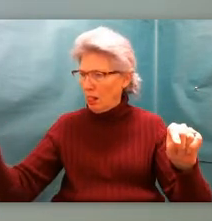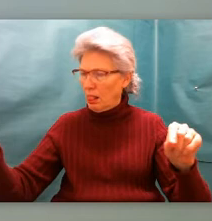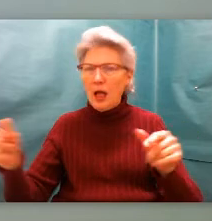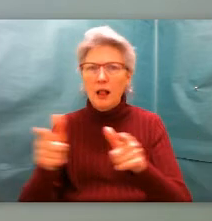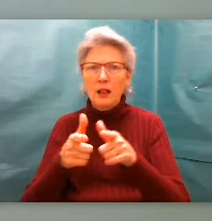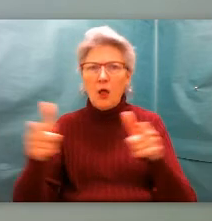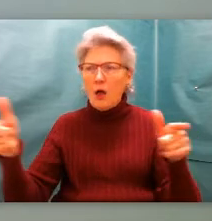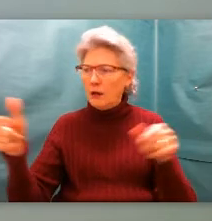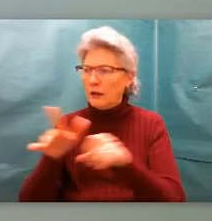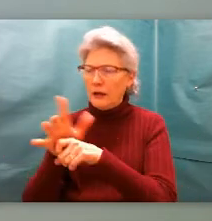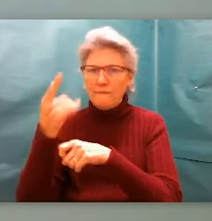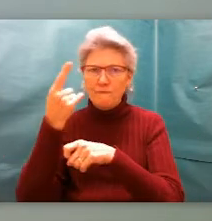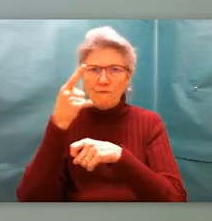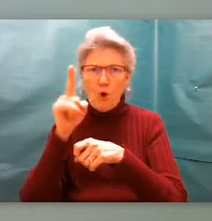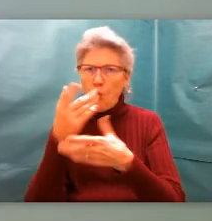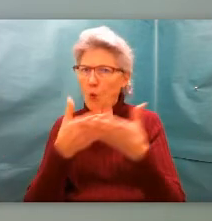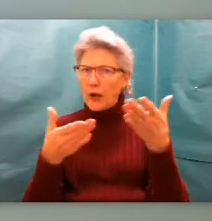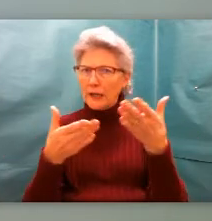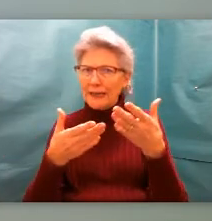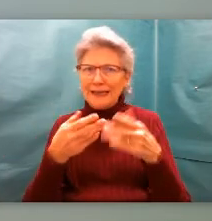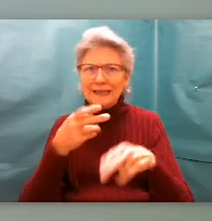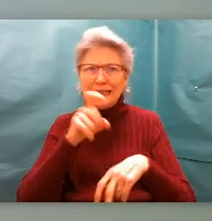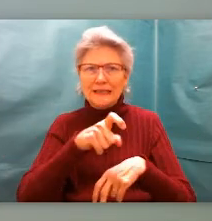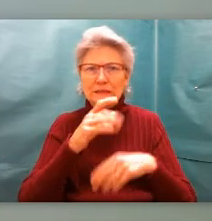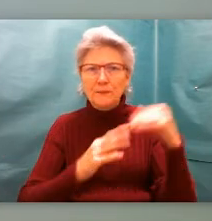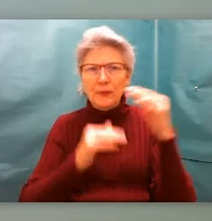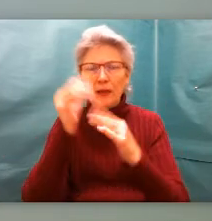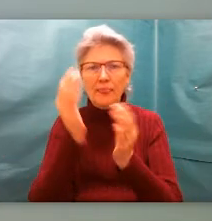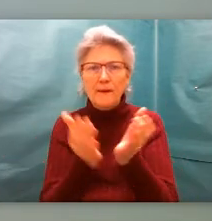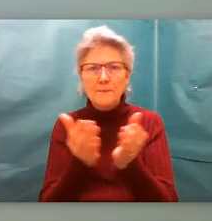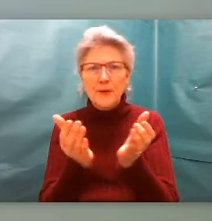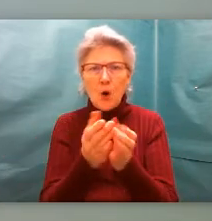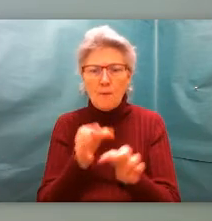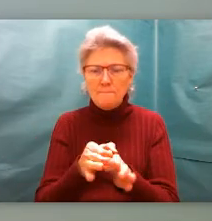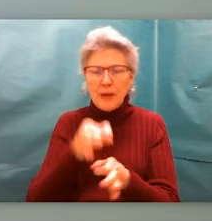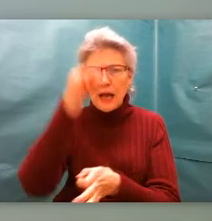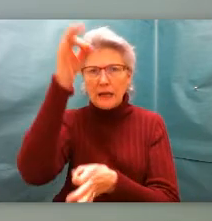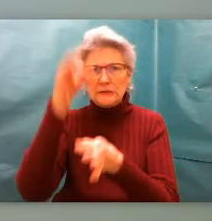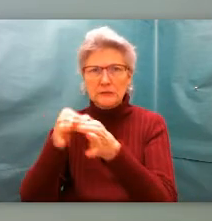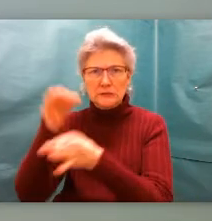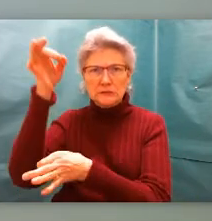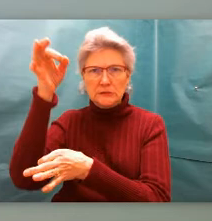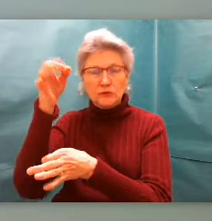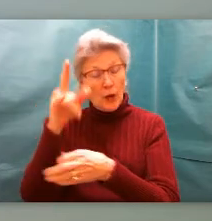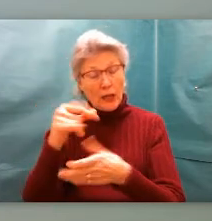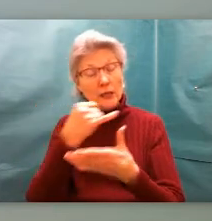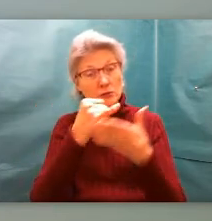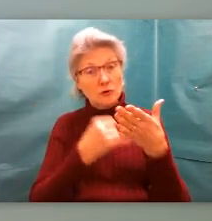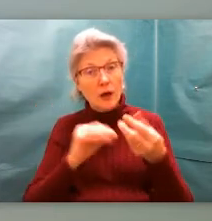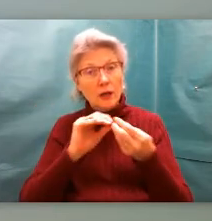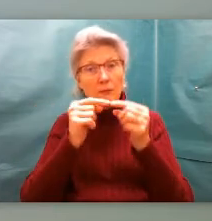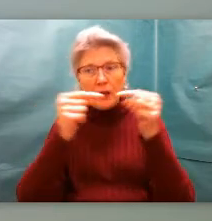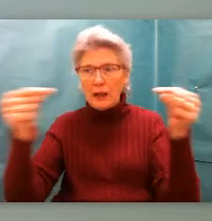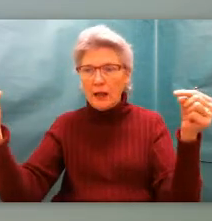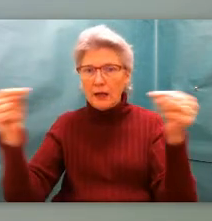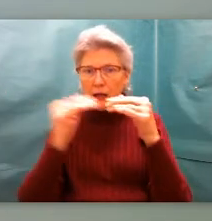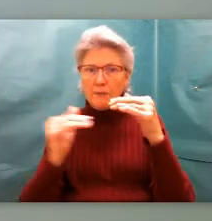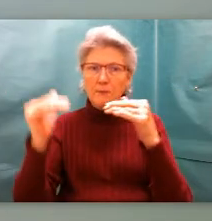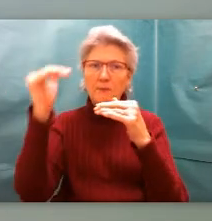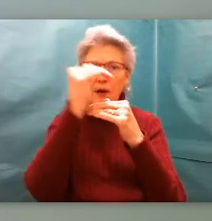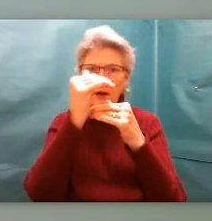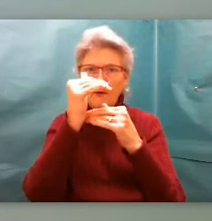for what he needs. Is it enough? And I can do that by drawing myself a quick number line above my bar